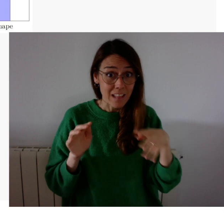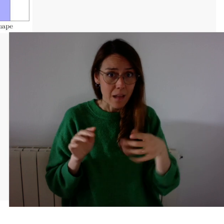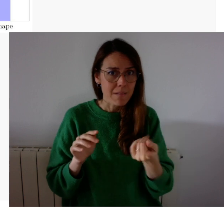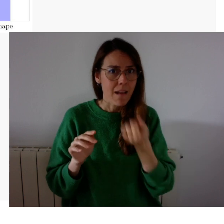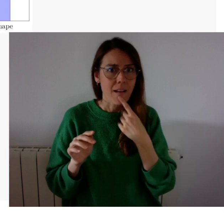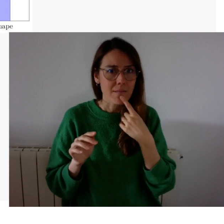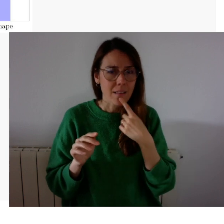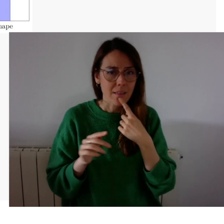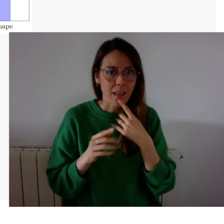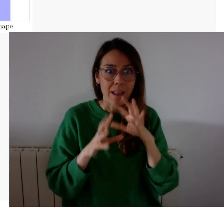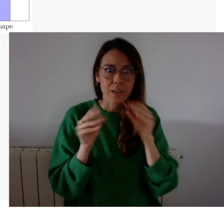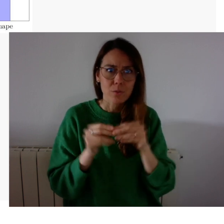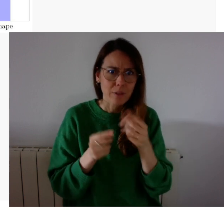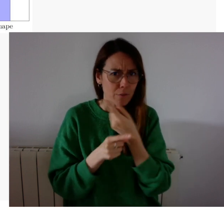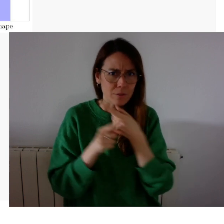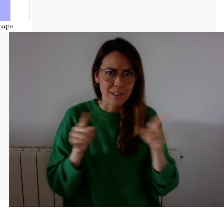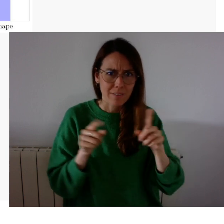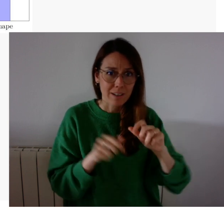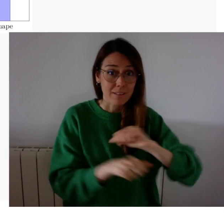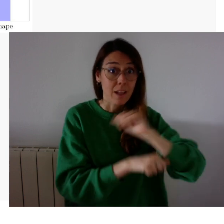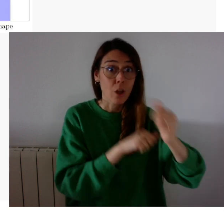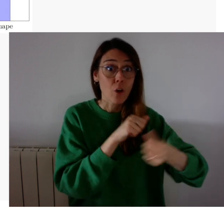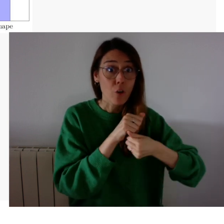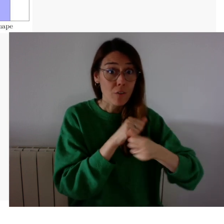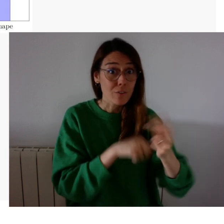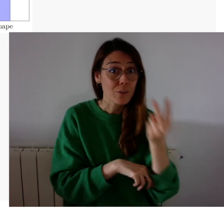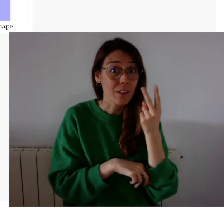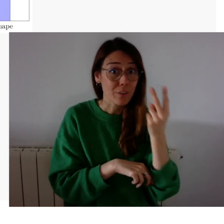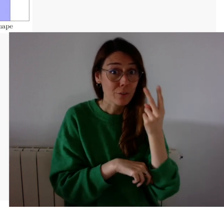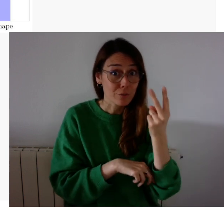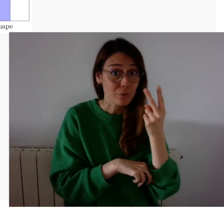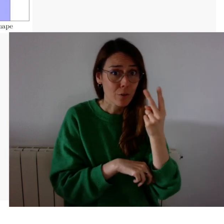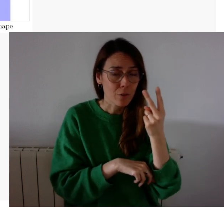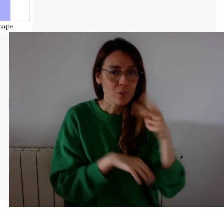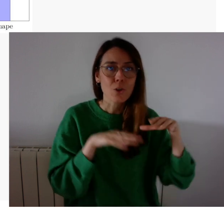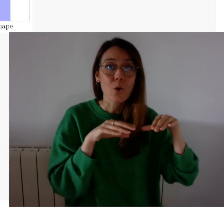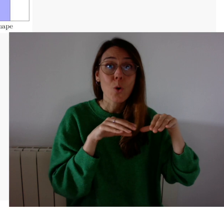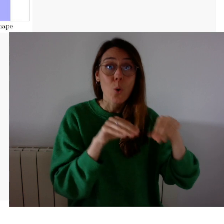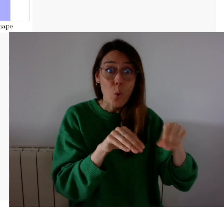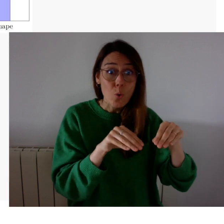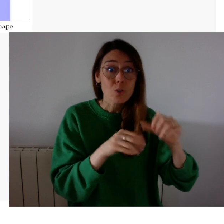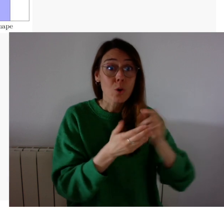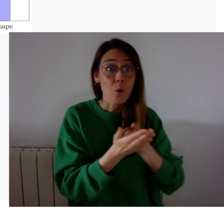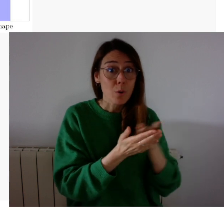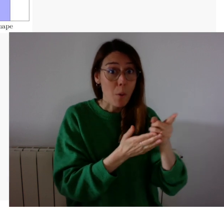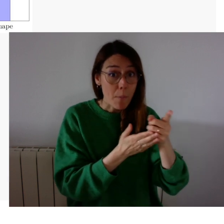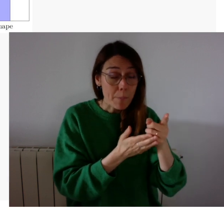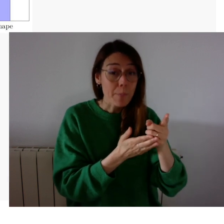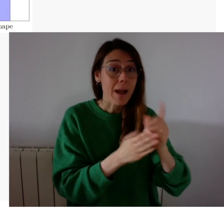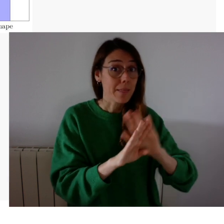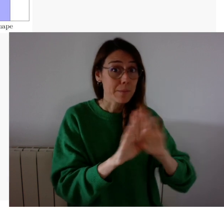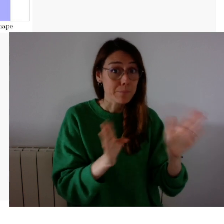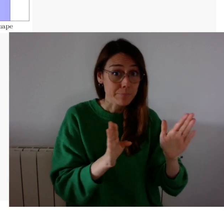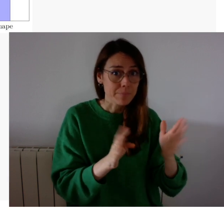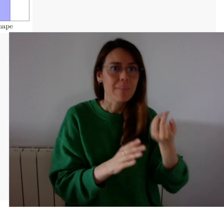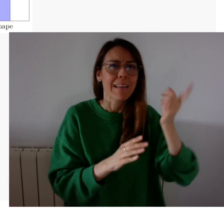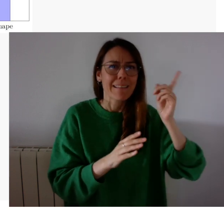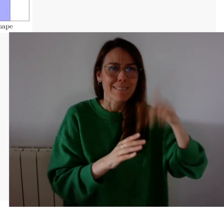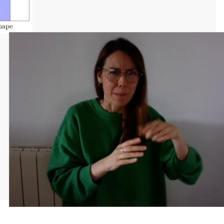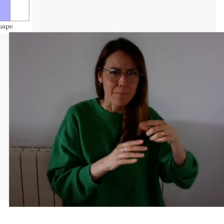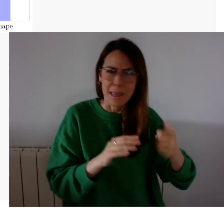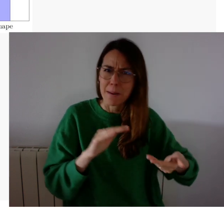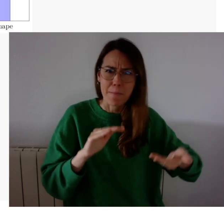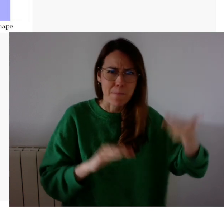absolute numbers. And as we can see in the table, the 2 handshape was also often used to